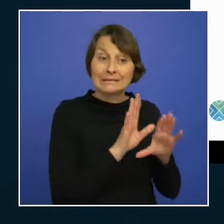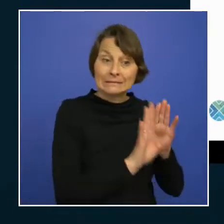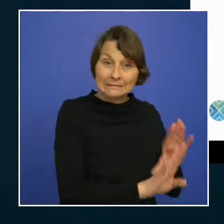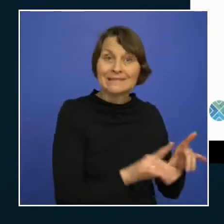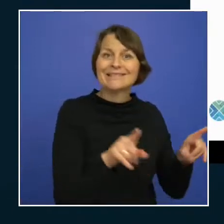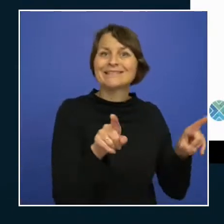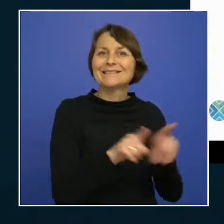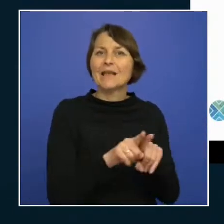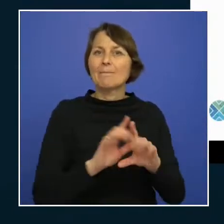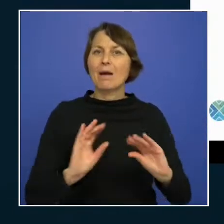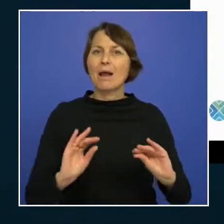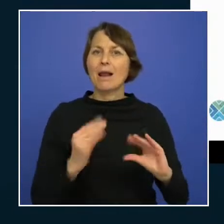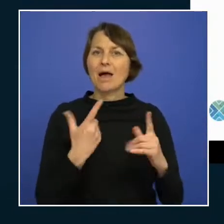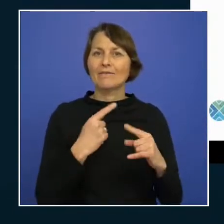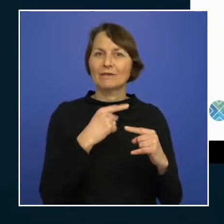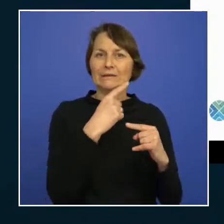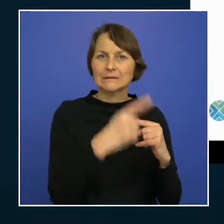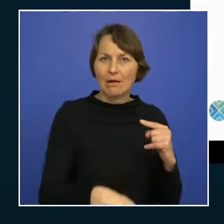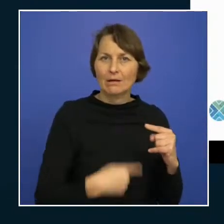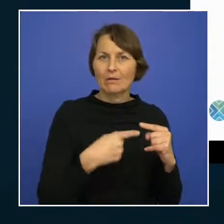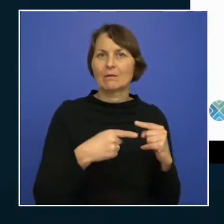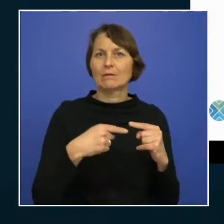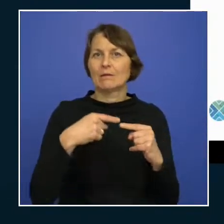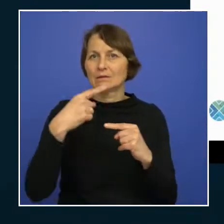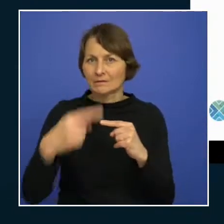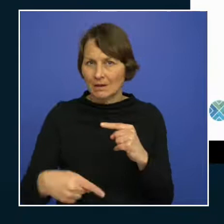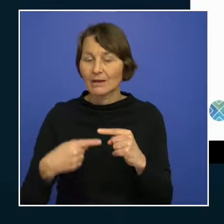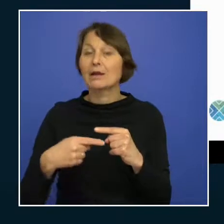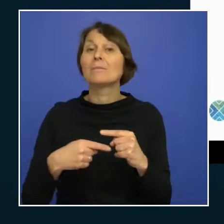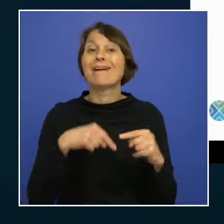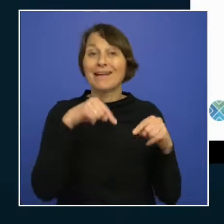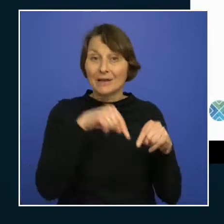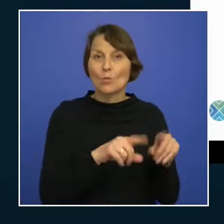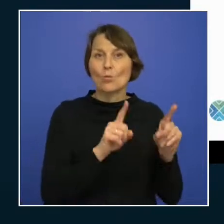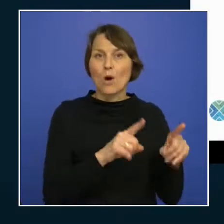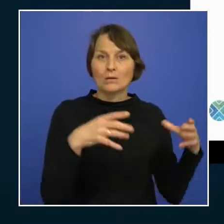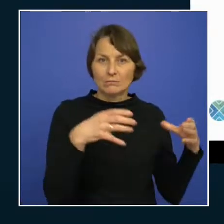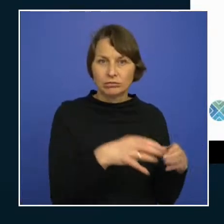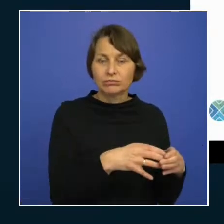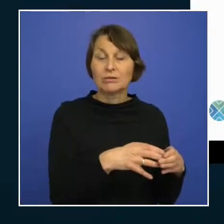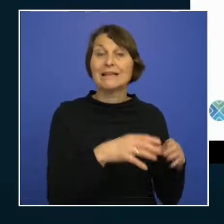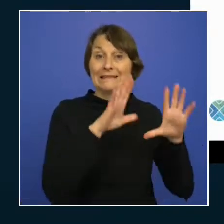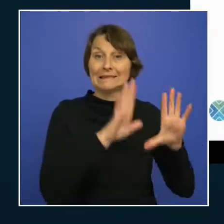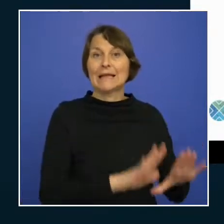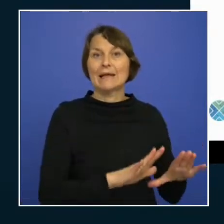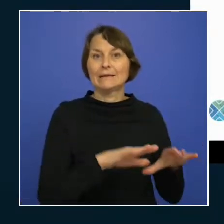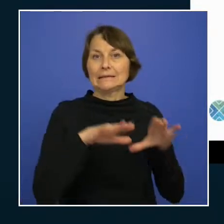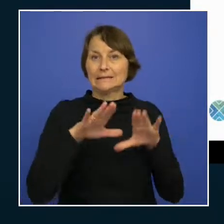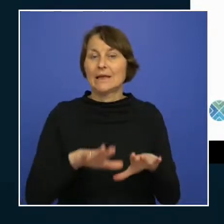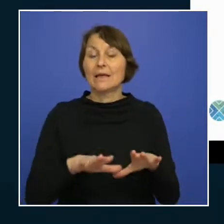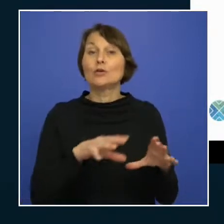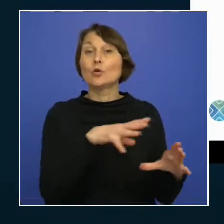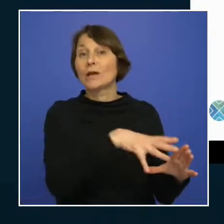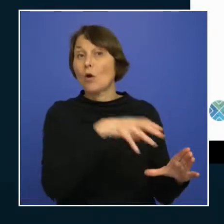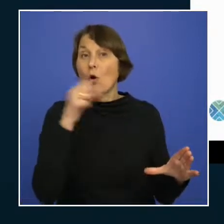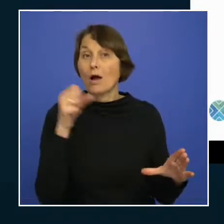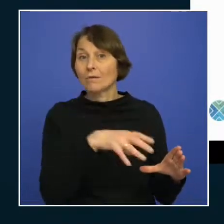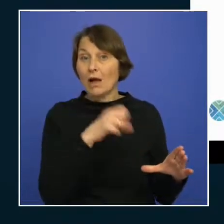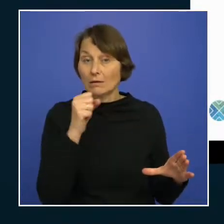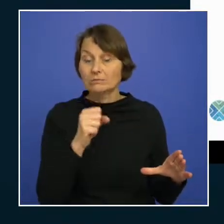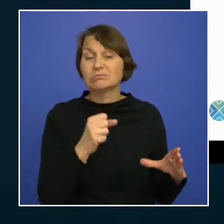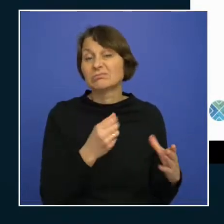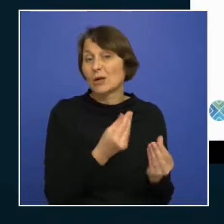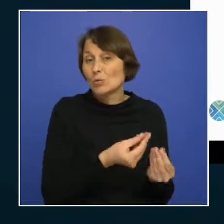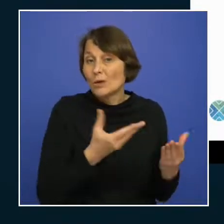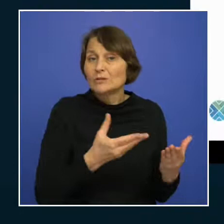in one resource group at a time. So you can move, add, or remove resources at any time. Some resources are easier to